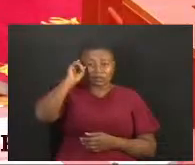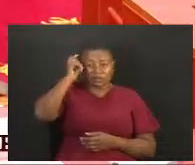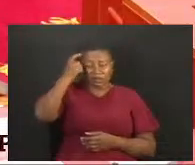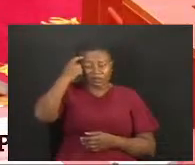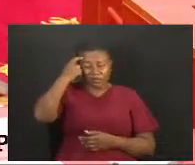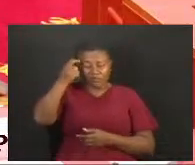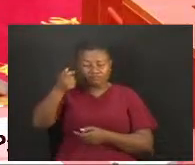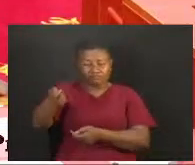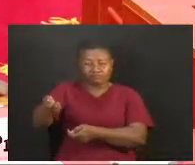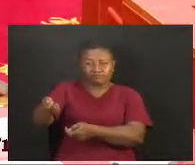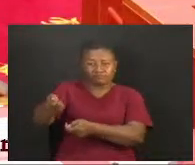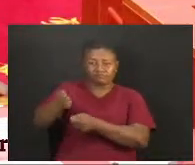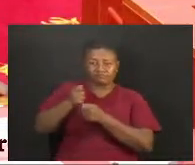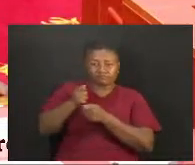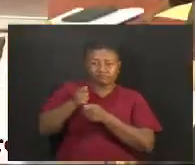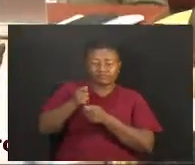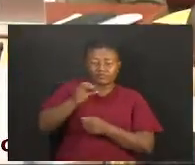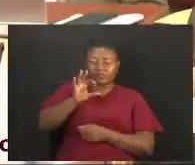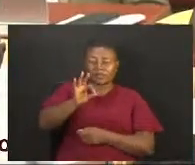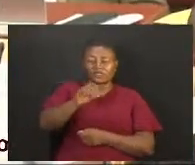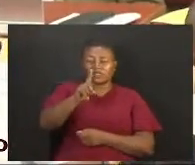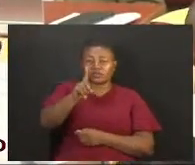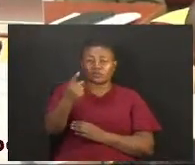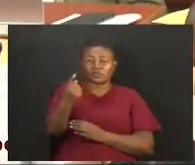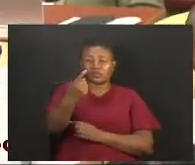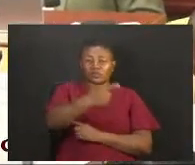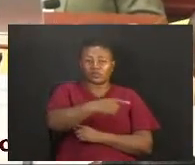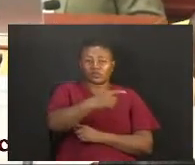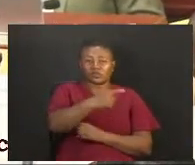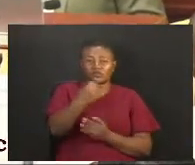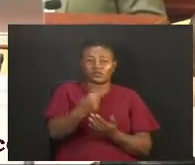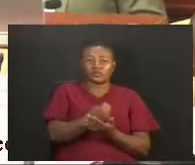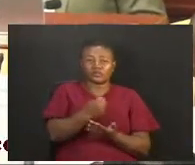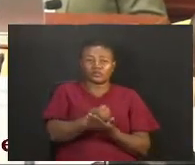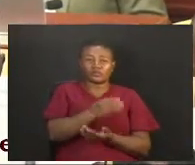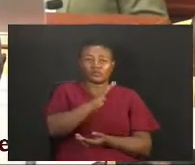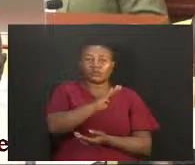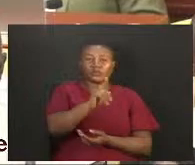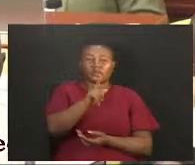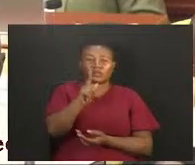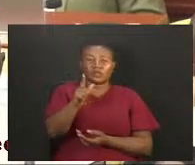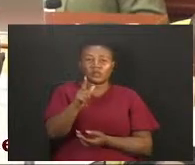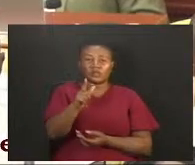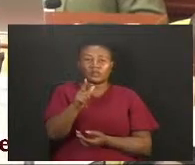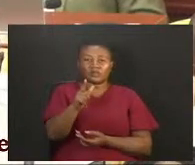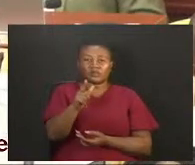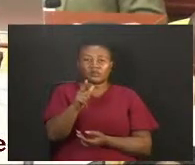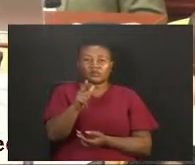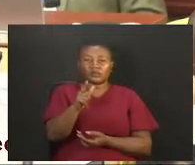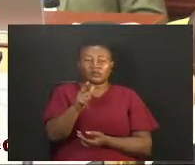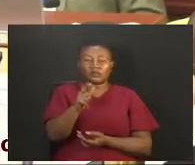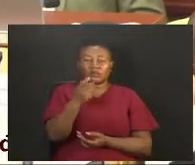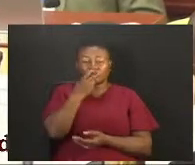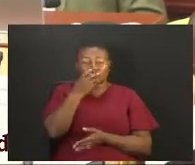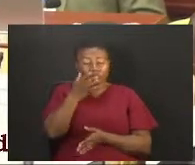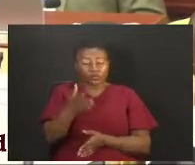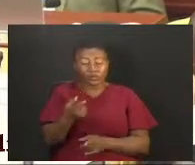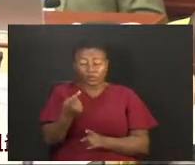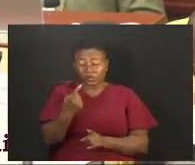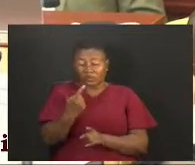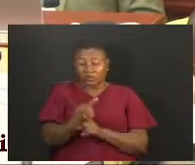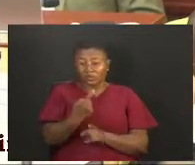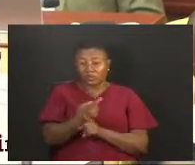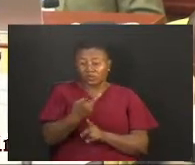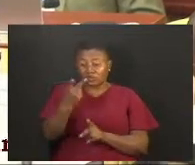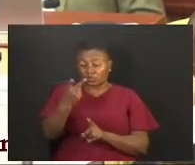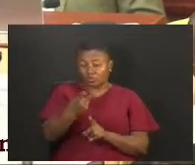inherited a 91-day Treasury bill rate of 28.19%. Mr. Speaker, just 2 months into